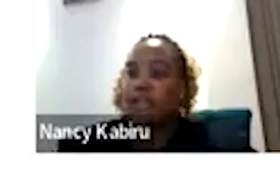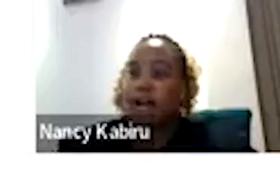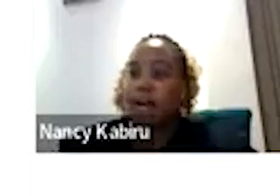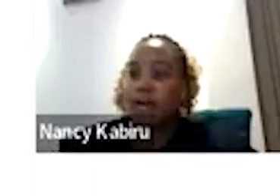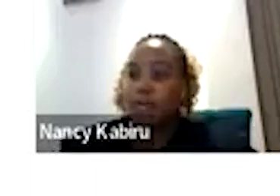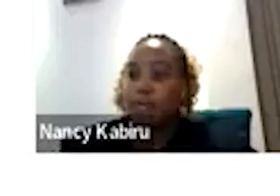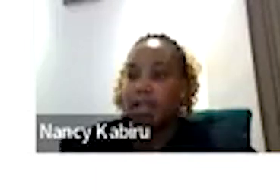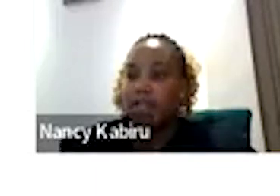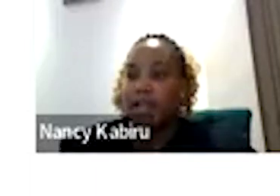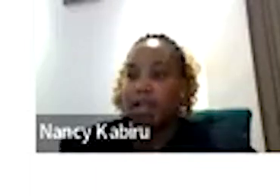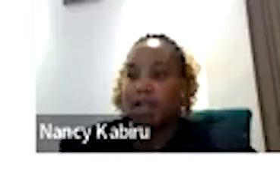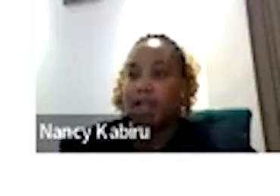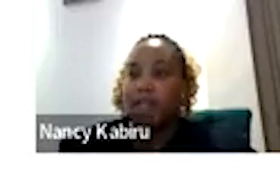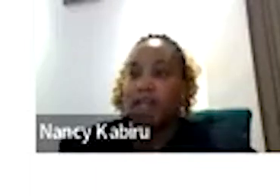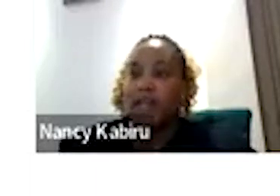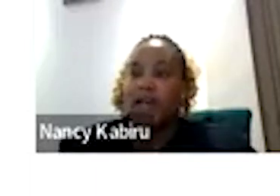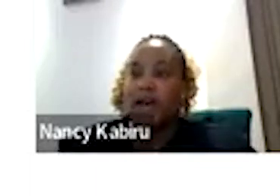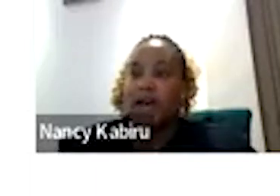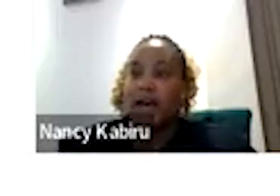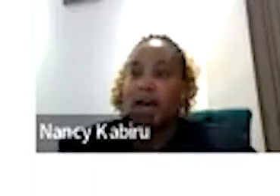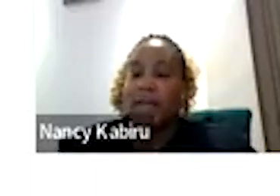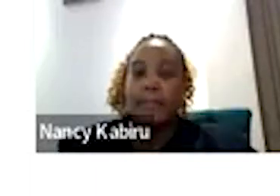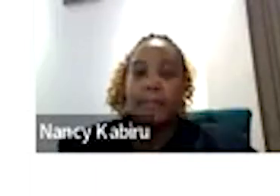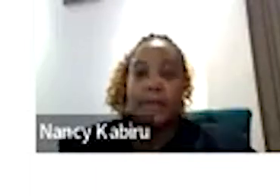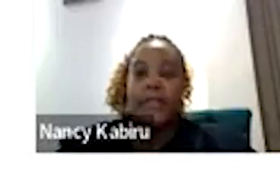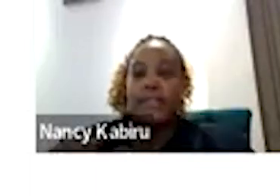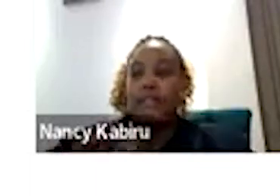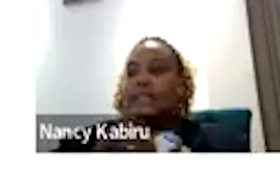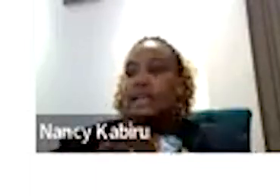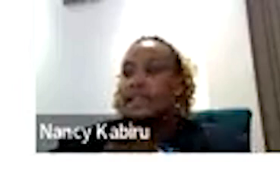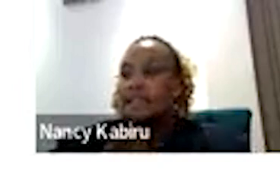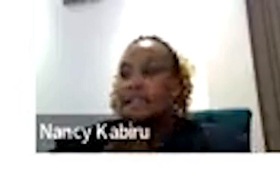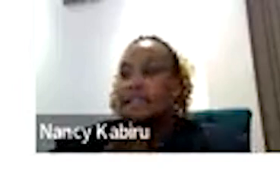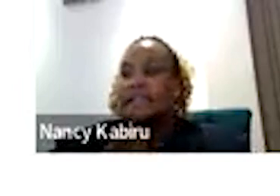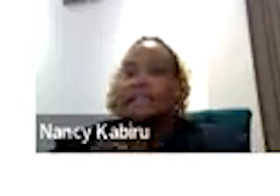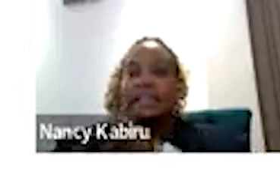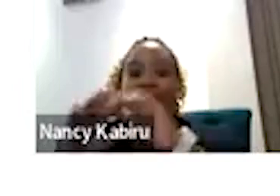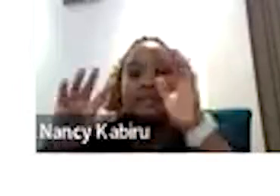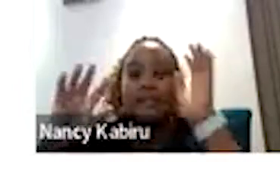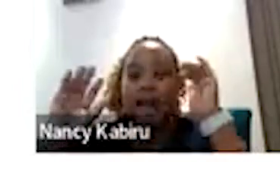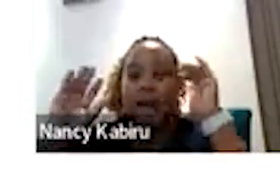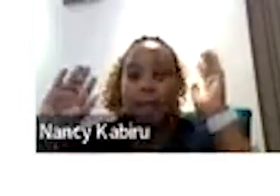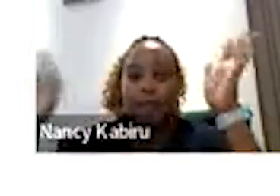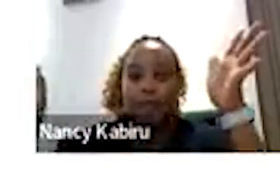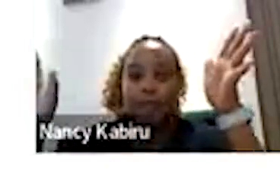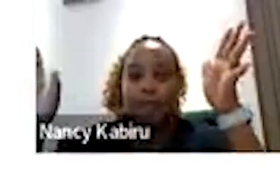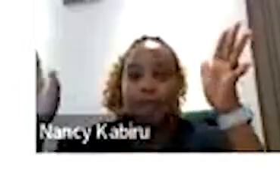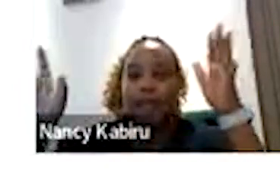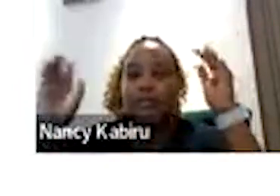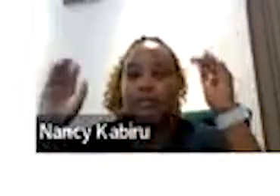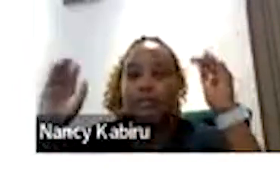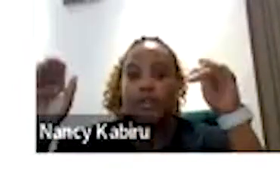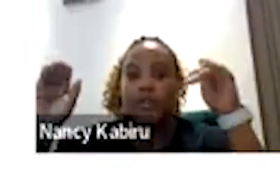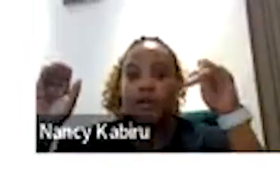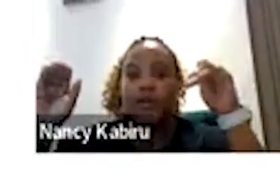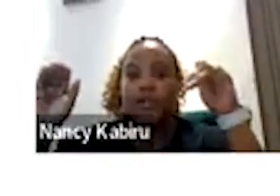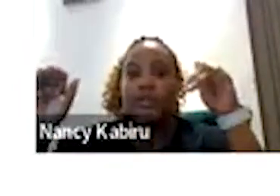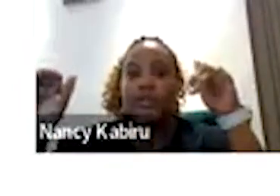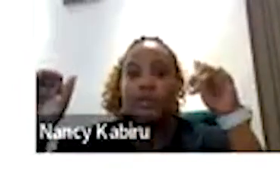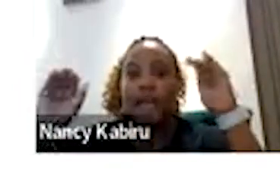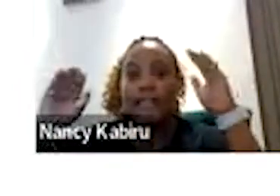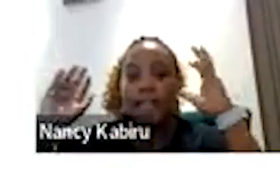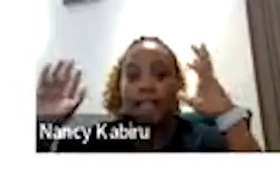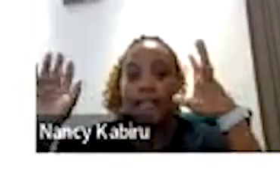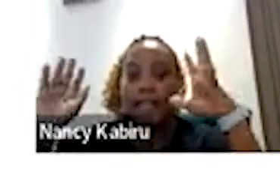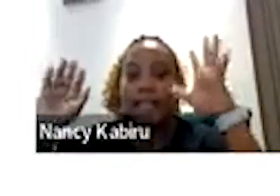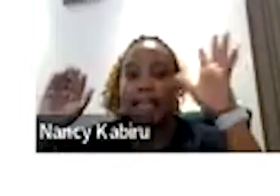are talking about mental health, as Grace has said, it is a broad topic. So today we are